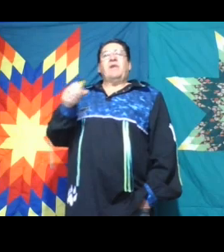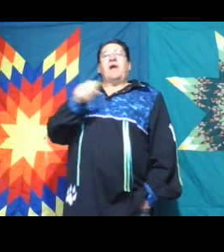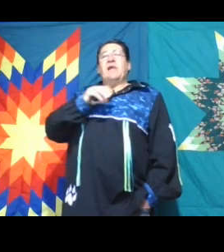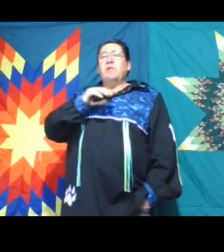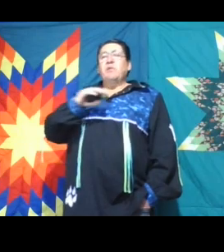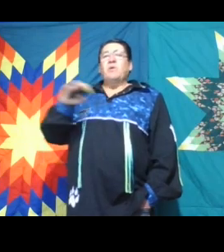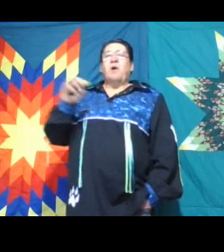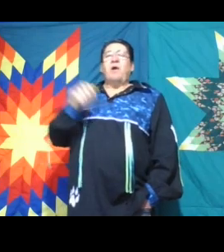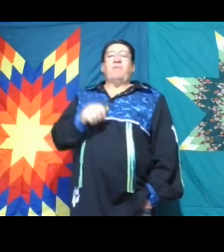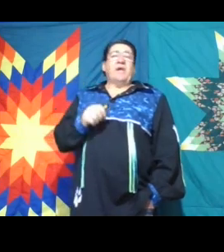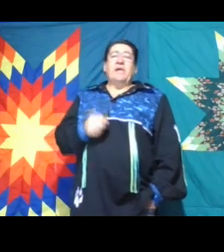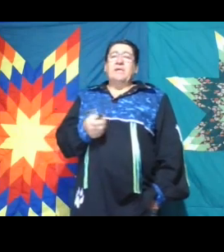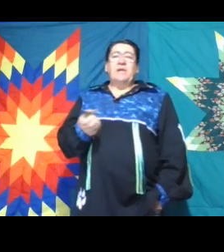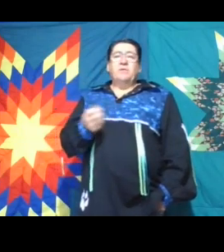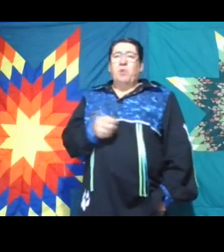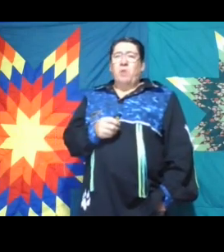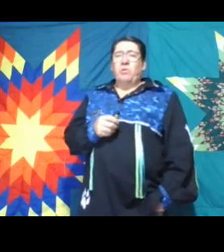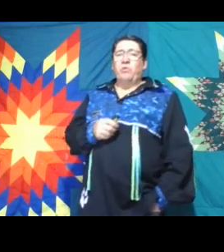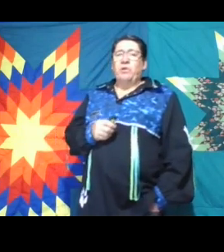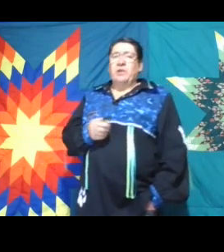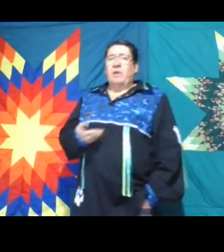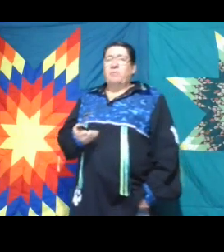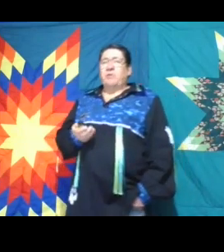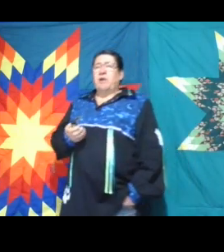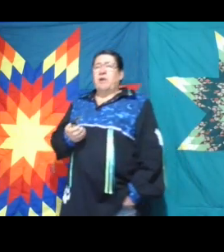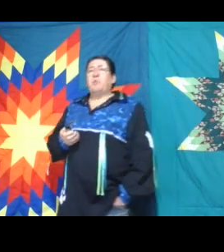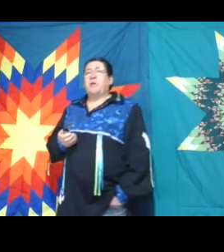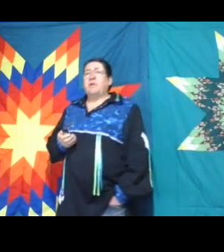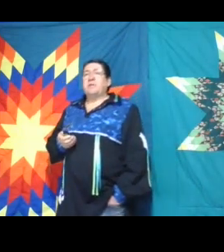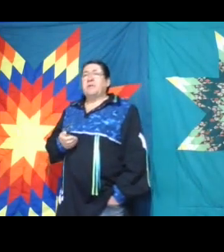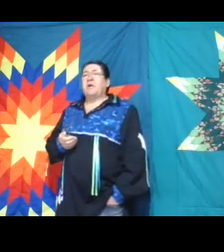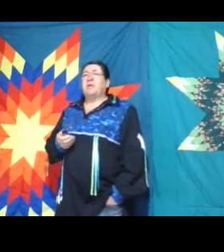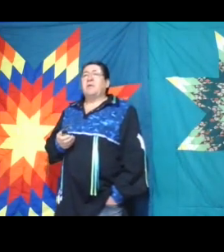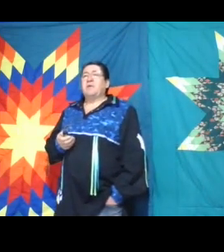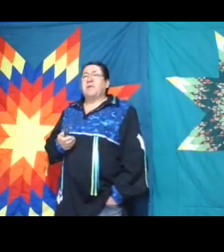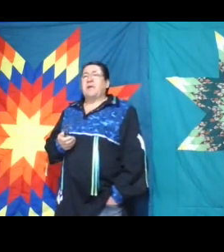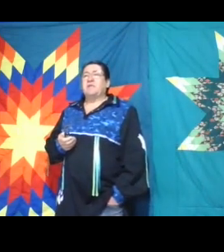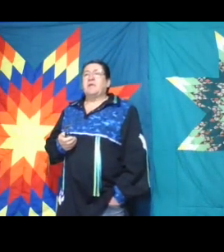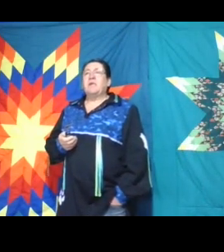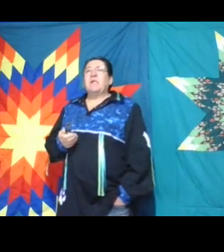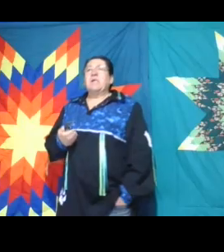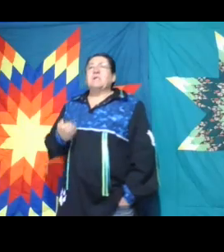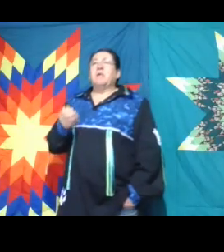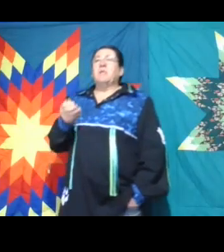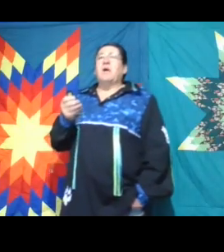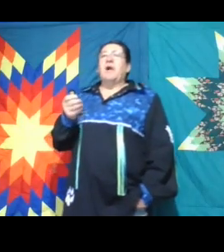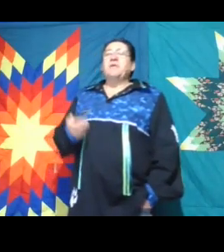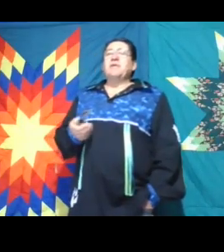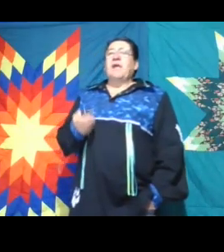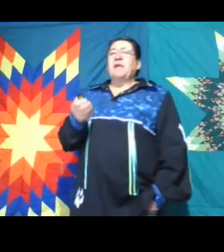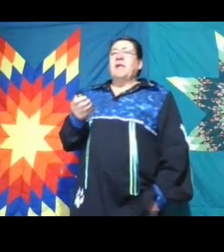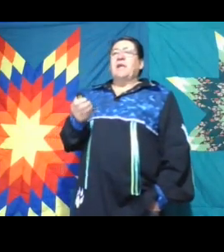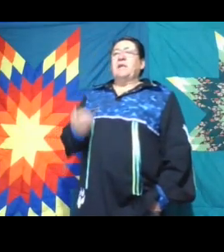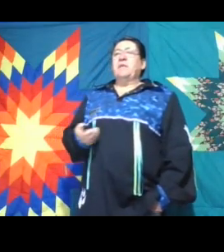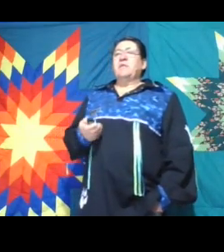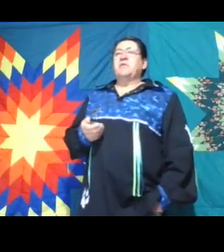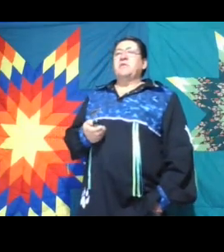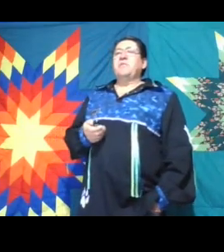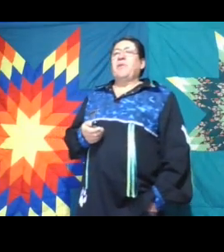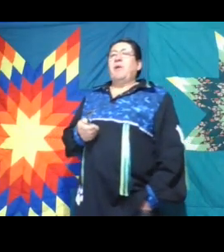that. And he will go off. And like I said, he was probably one of the top 3 operators in all the oil sands. So understanding